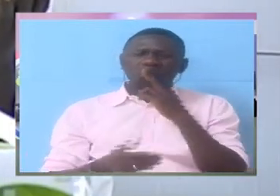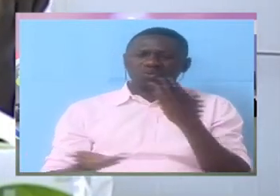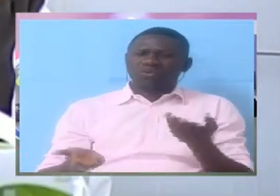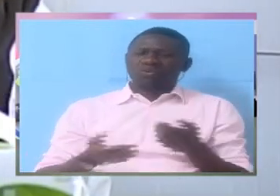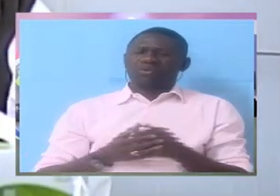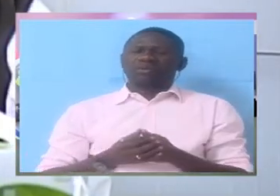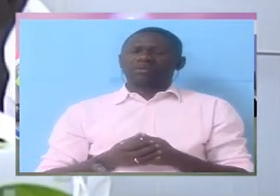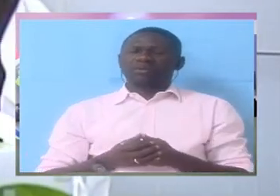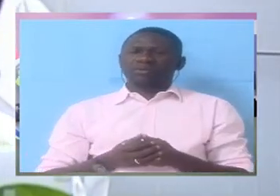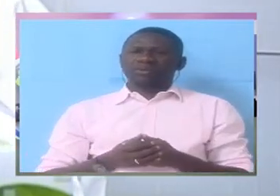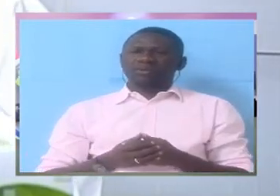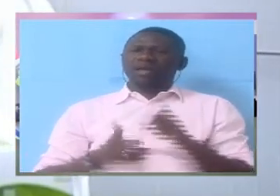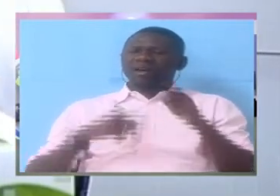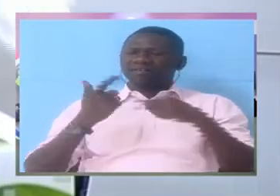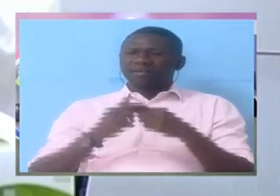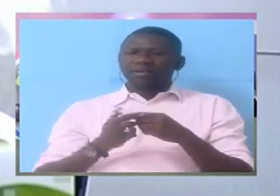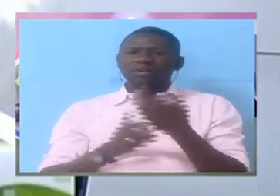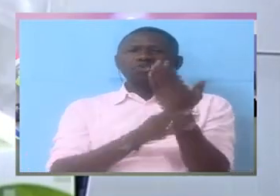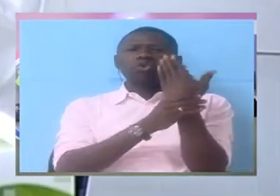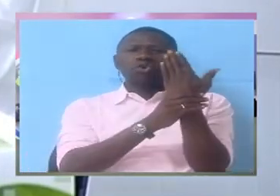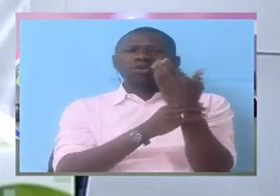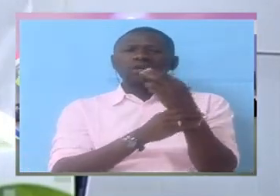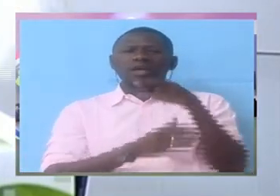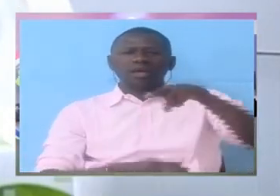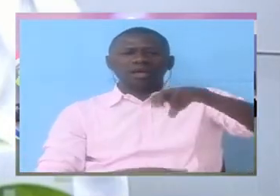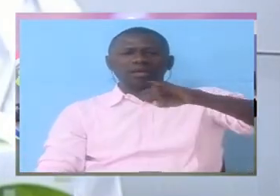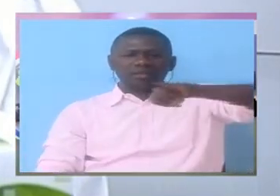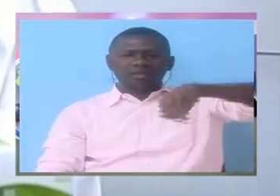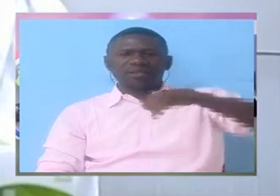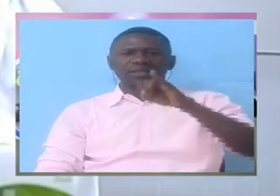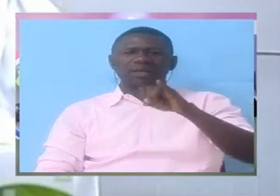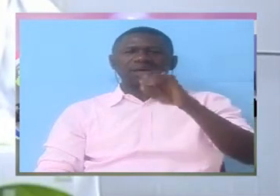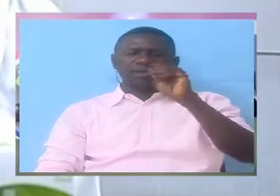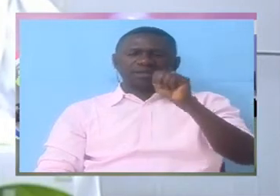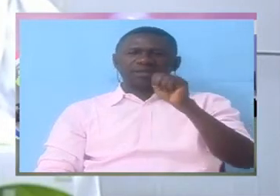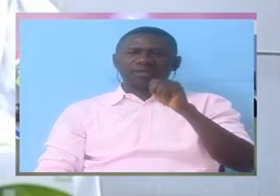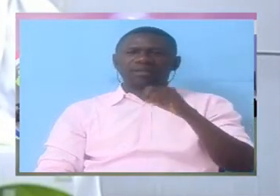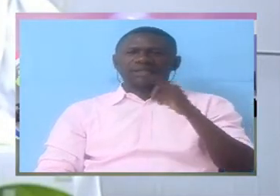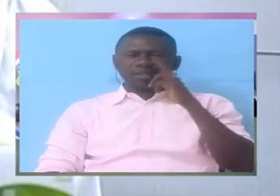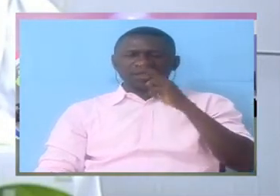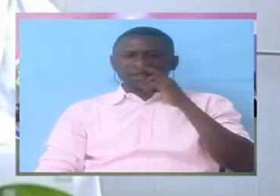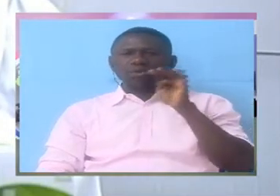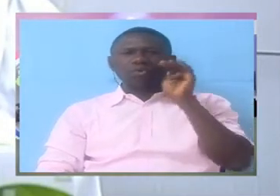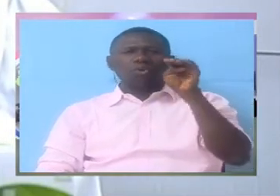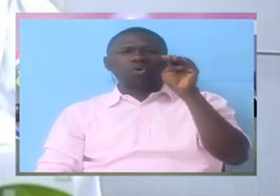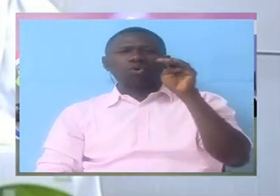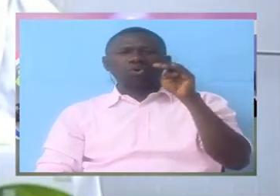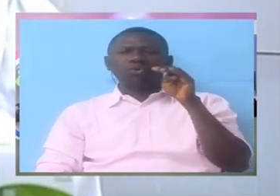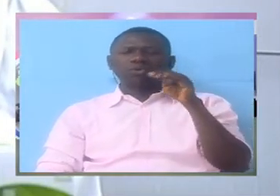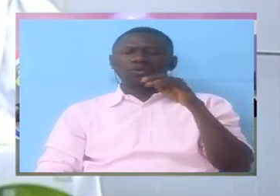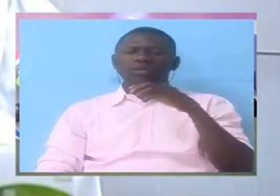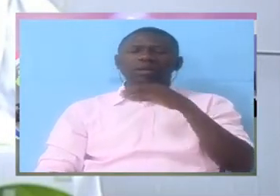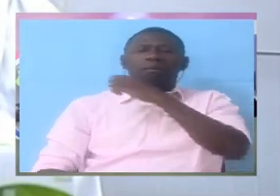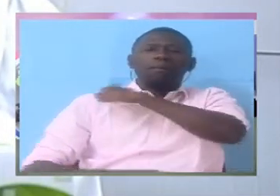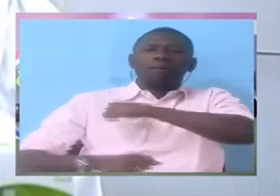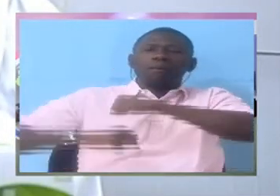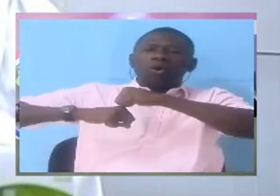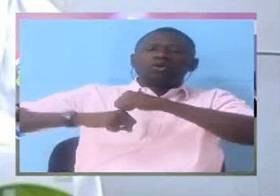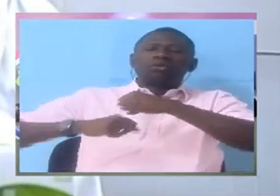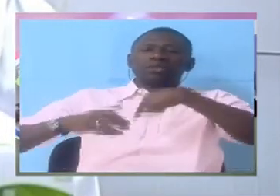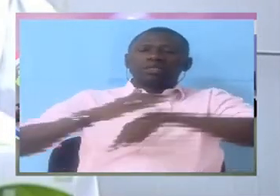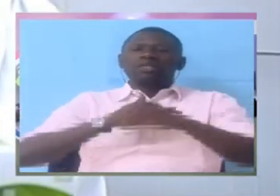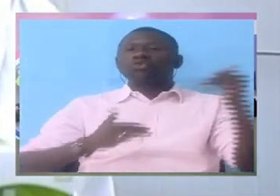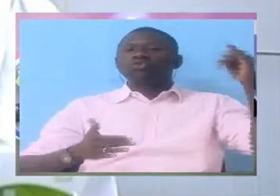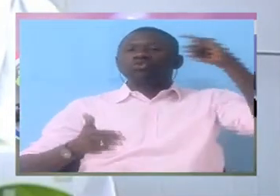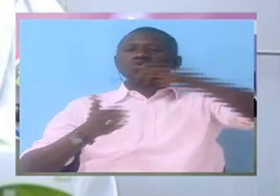Dr. Njai tried to call the CO in Yundum. Kato hani Dr. Njai ayakatale puruka CO kumandi membe